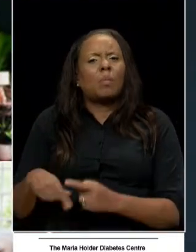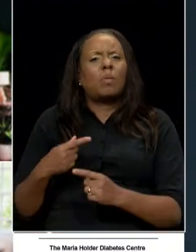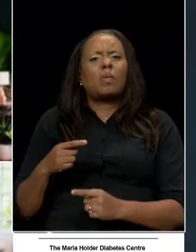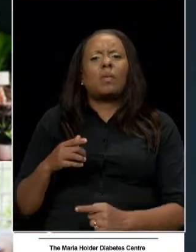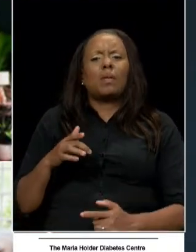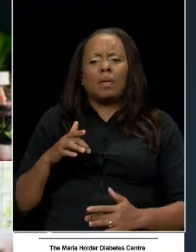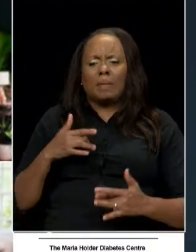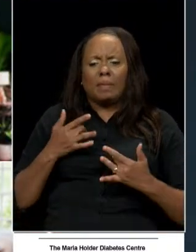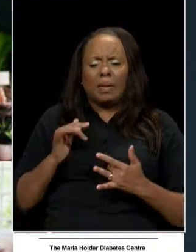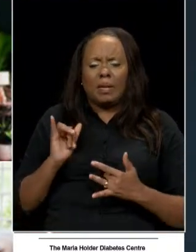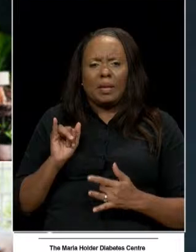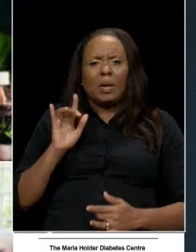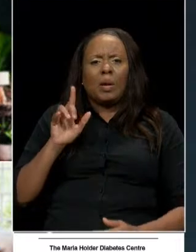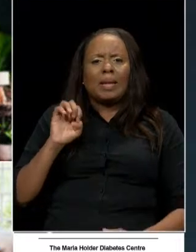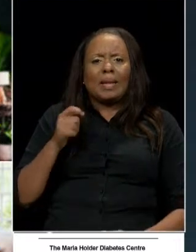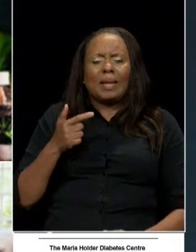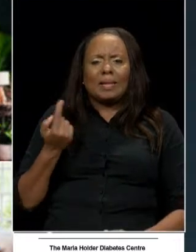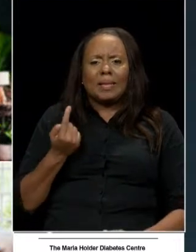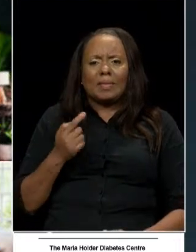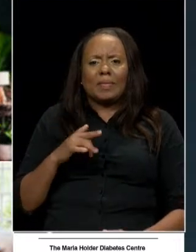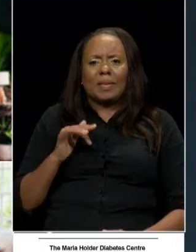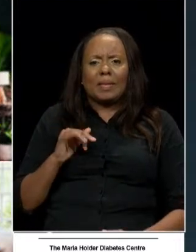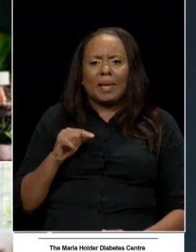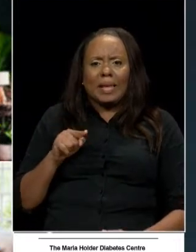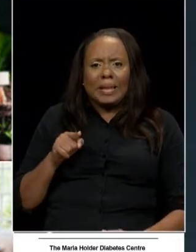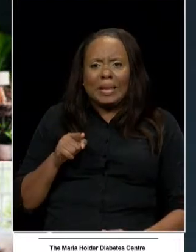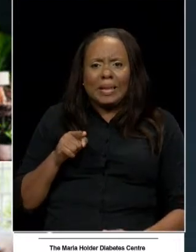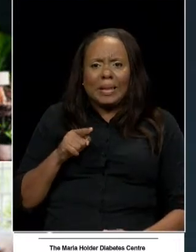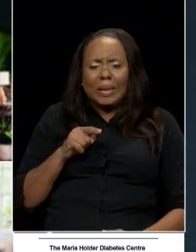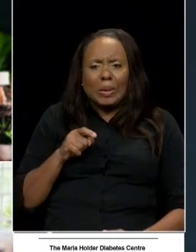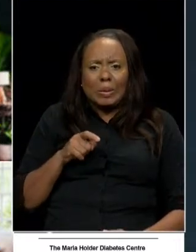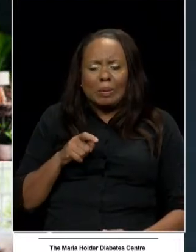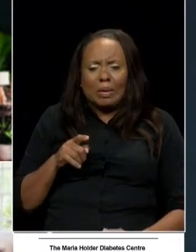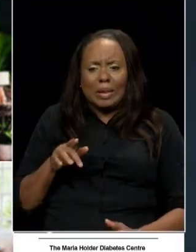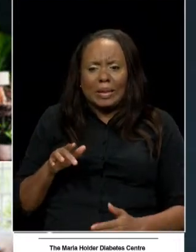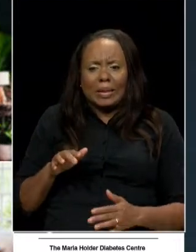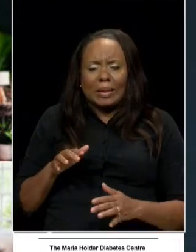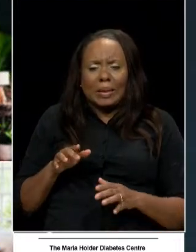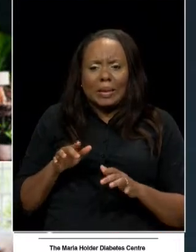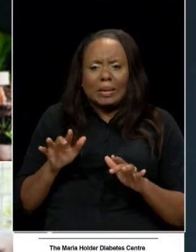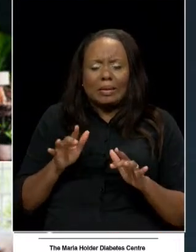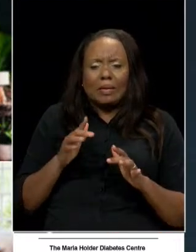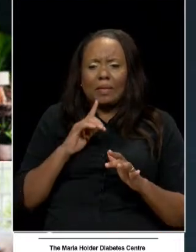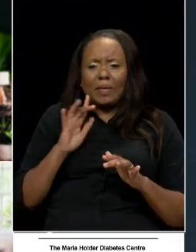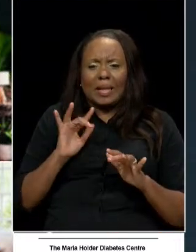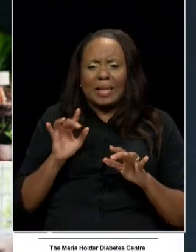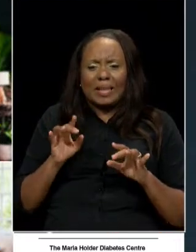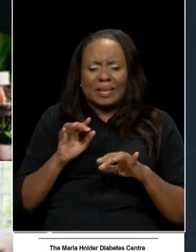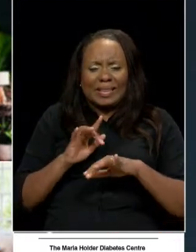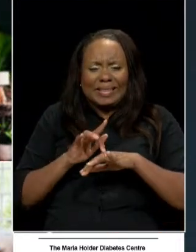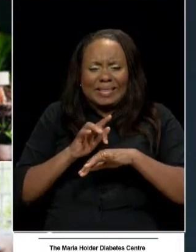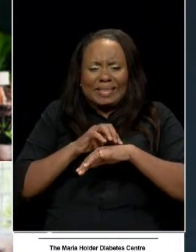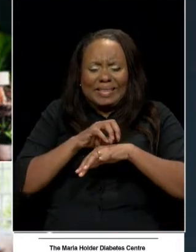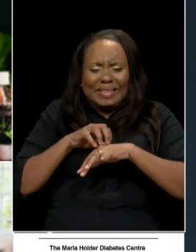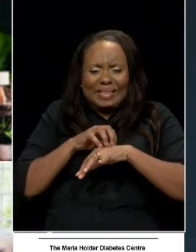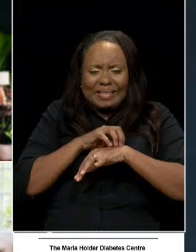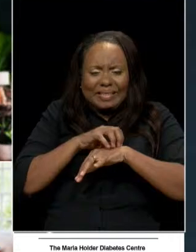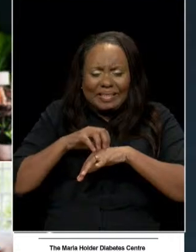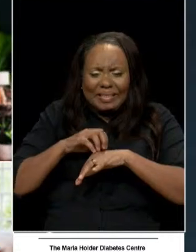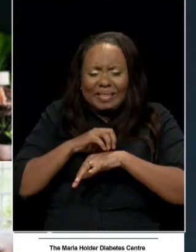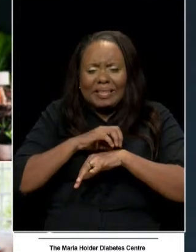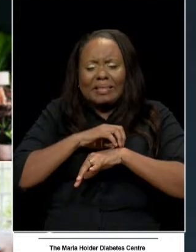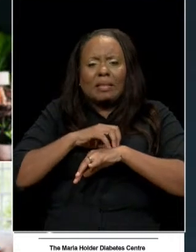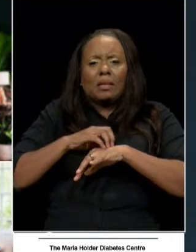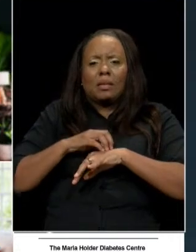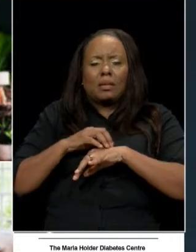or those kind of strange sensations, things like numbness, tingling, burning, pins and needles, those things are really